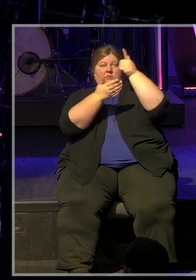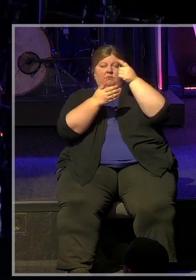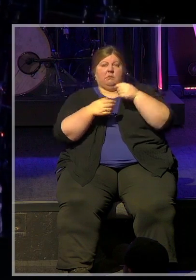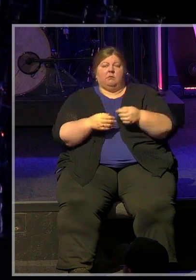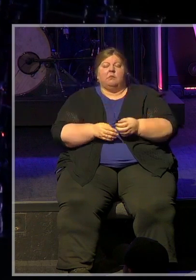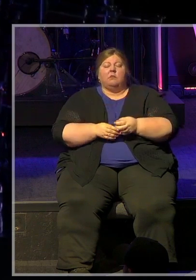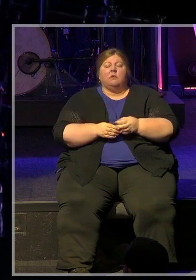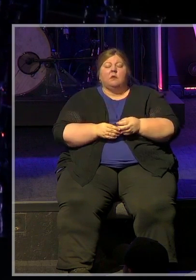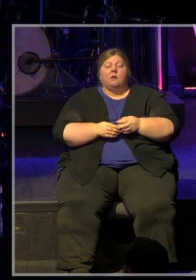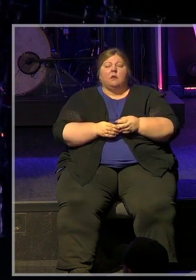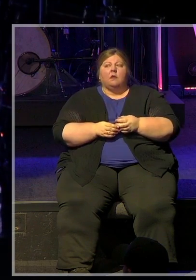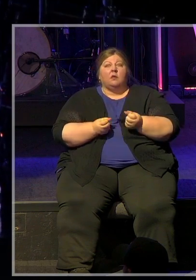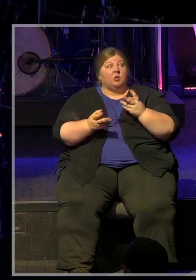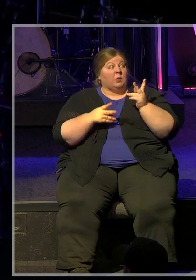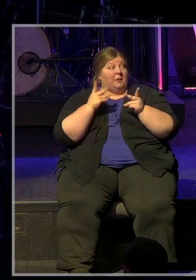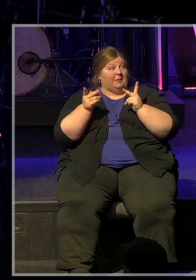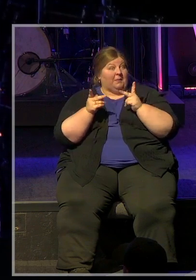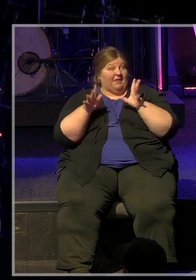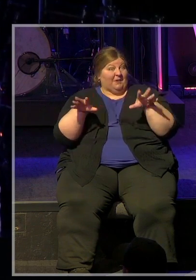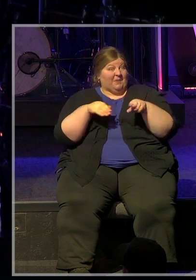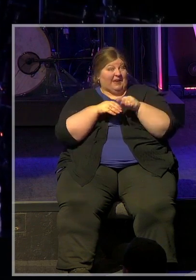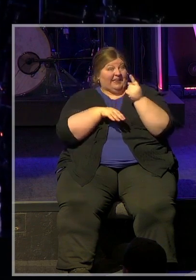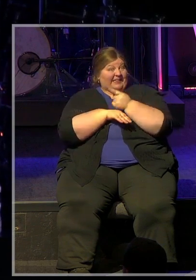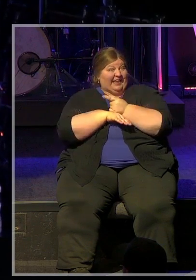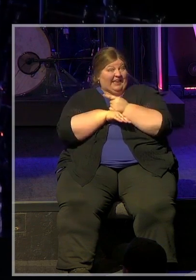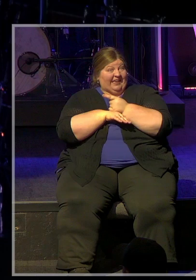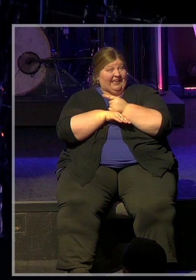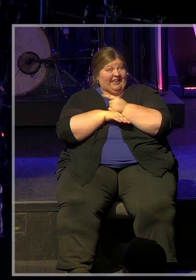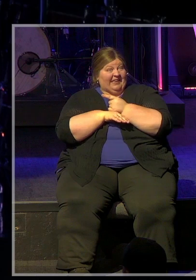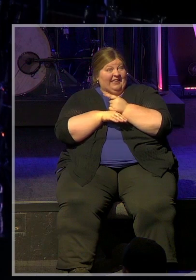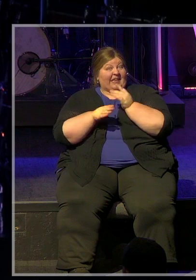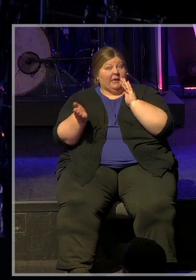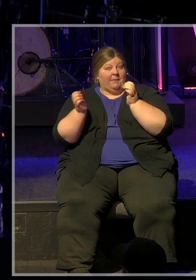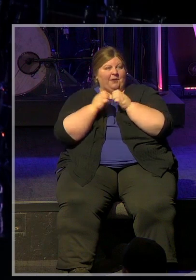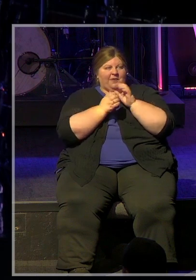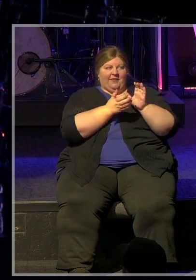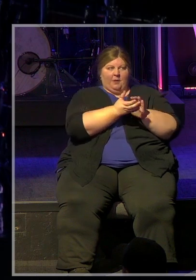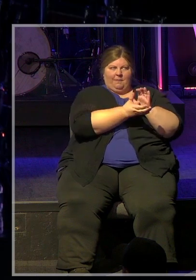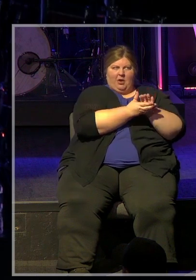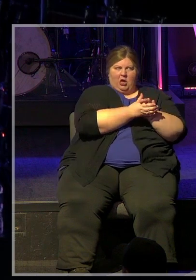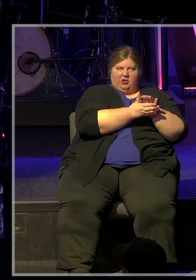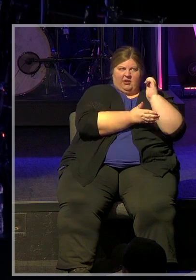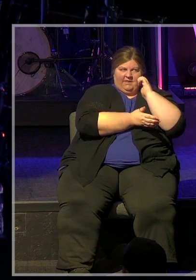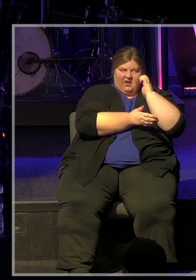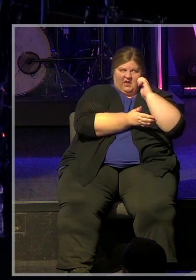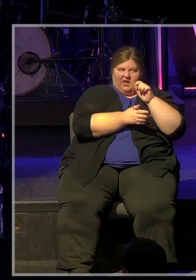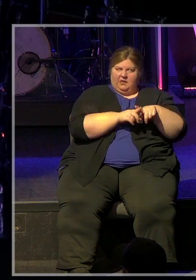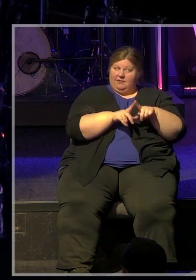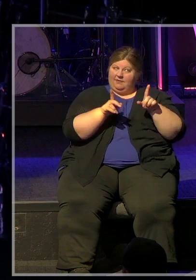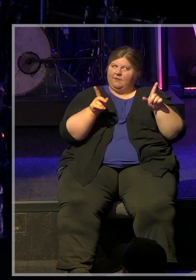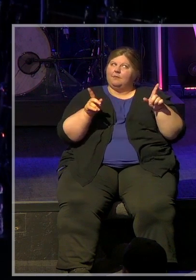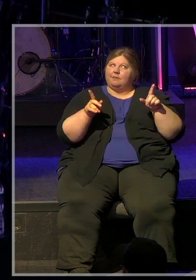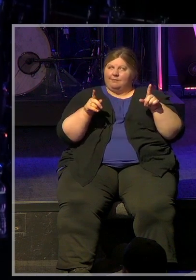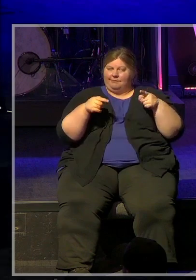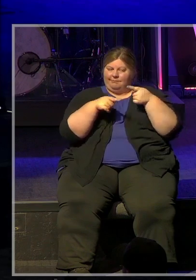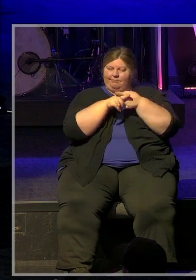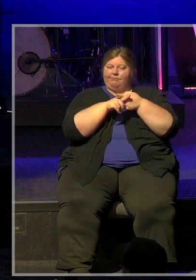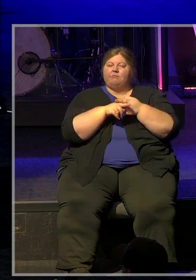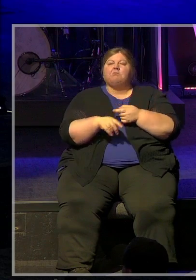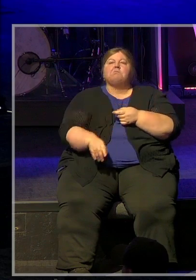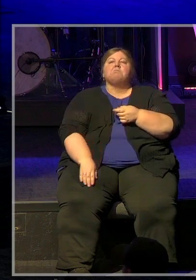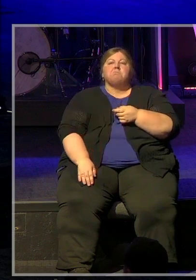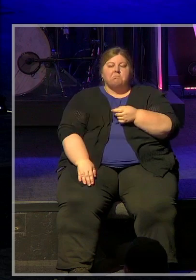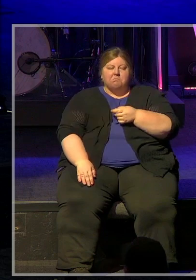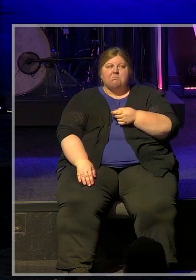why so many people's wedding day and marriages look different. You know what I'm talking about? I